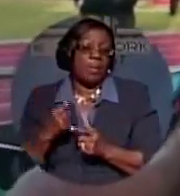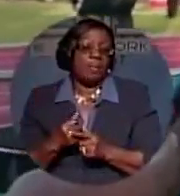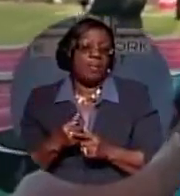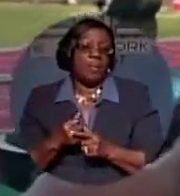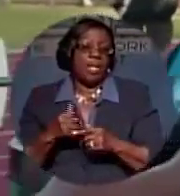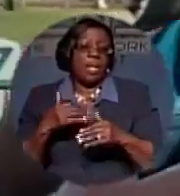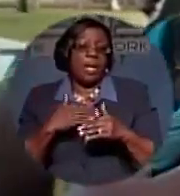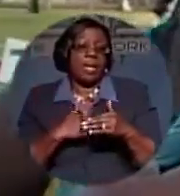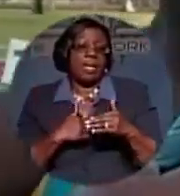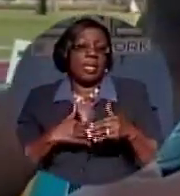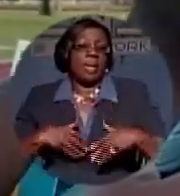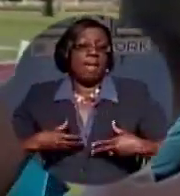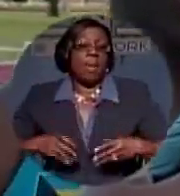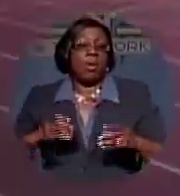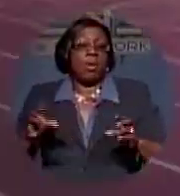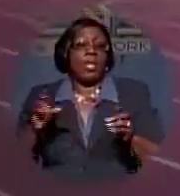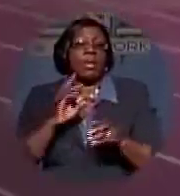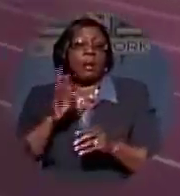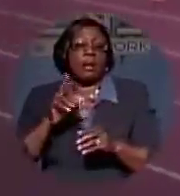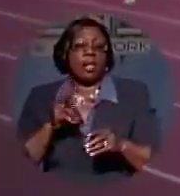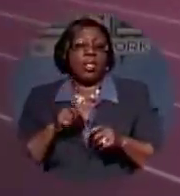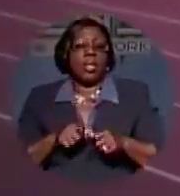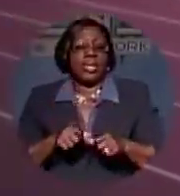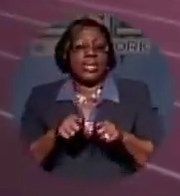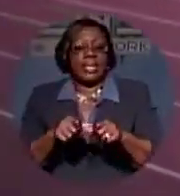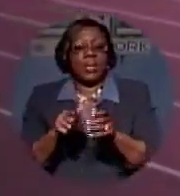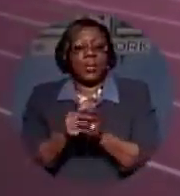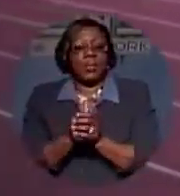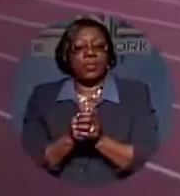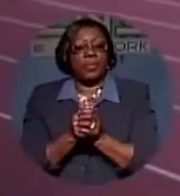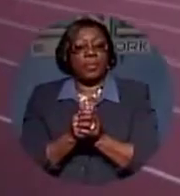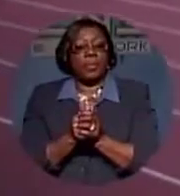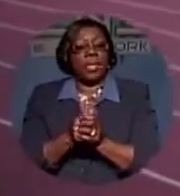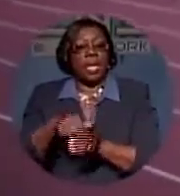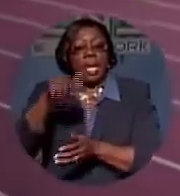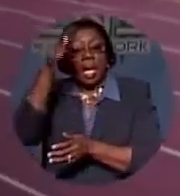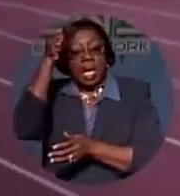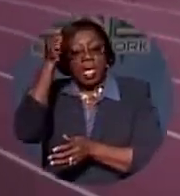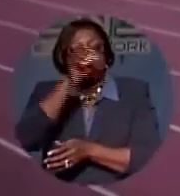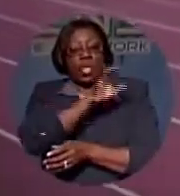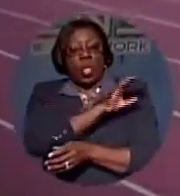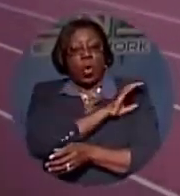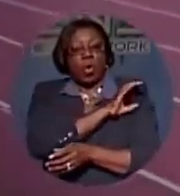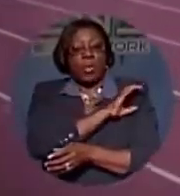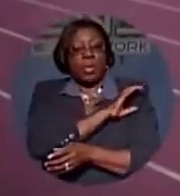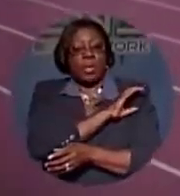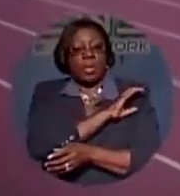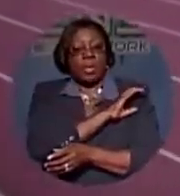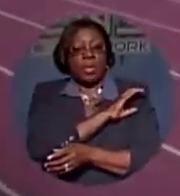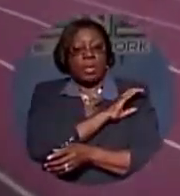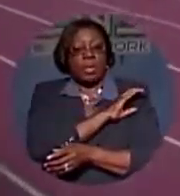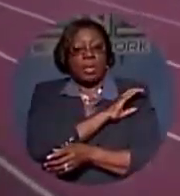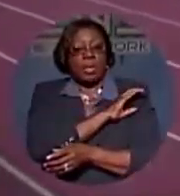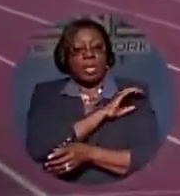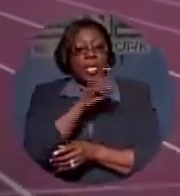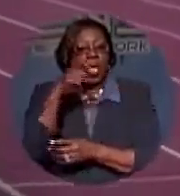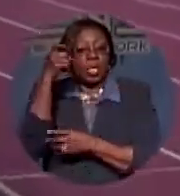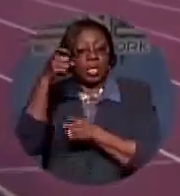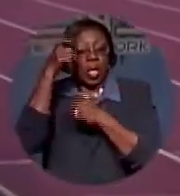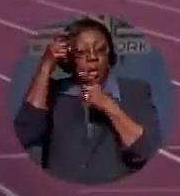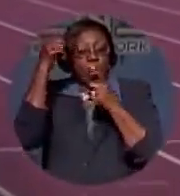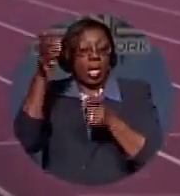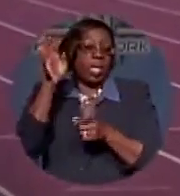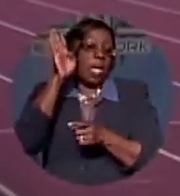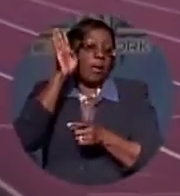me to continue. 800 meters, Andre Colebrook from the Bahamas. He also won a